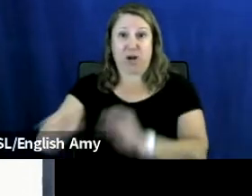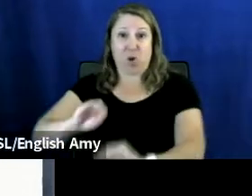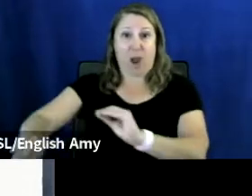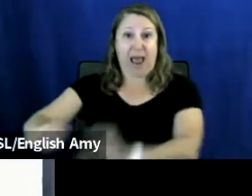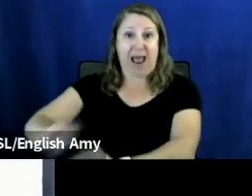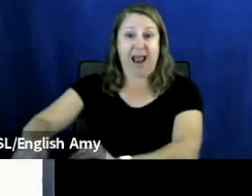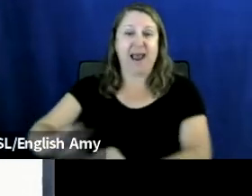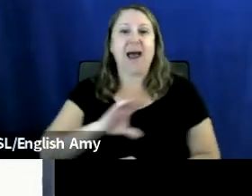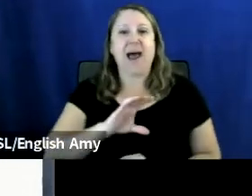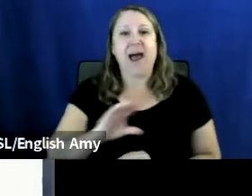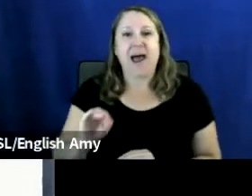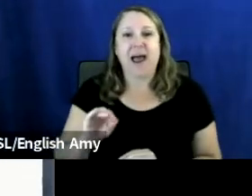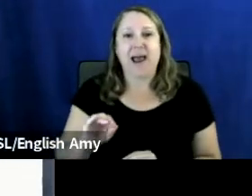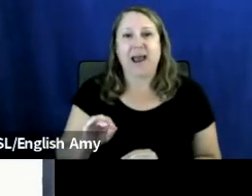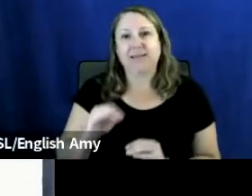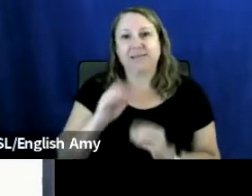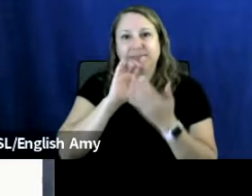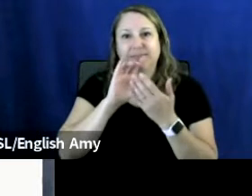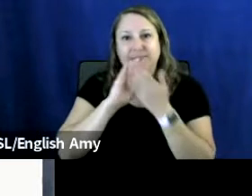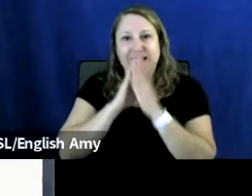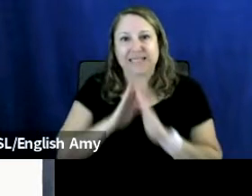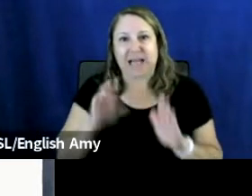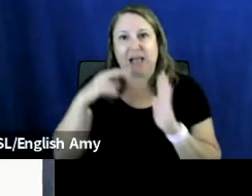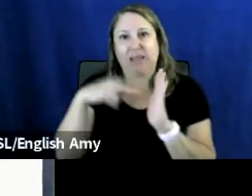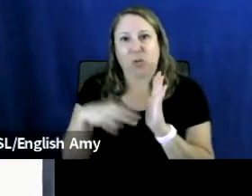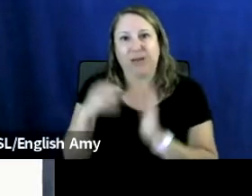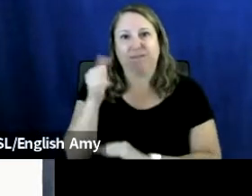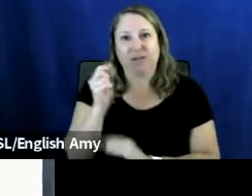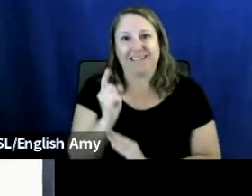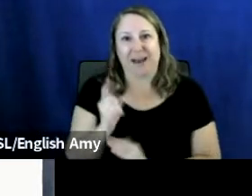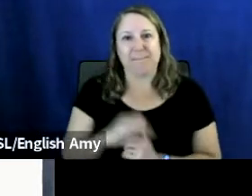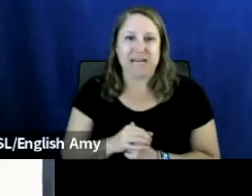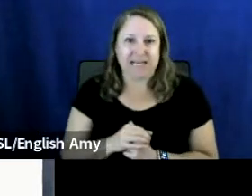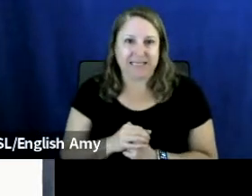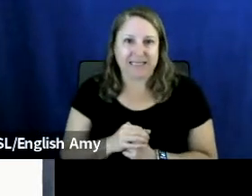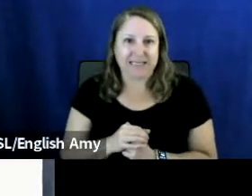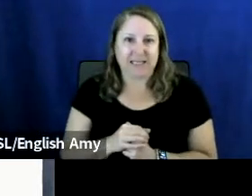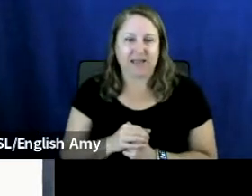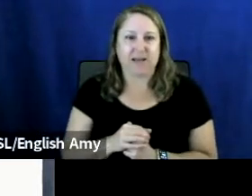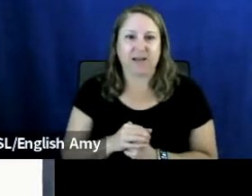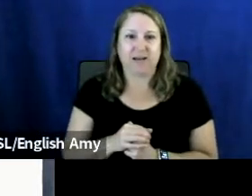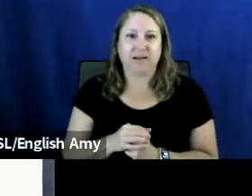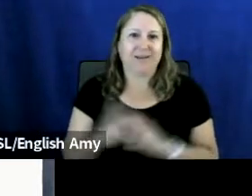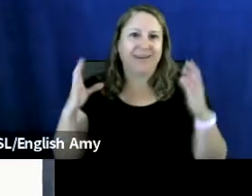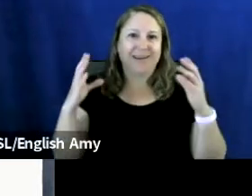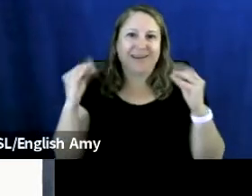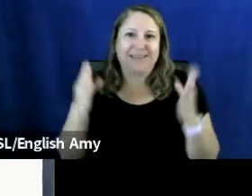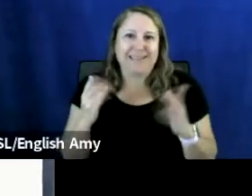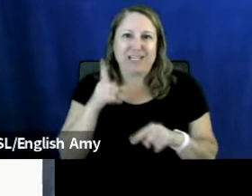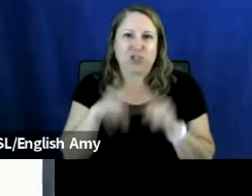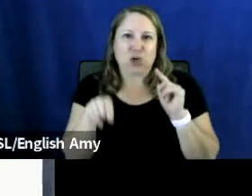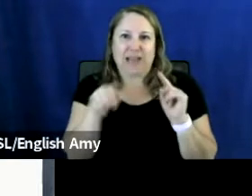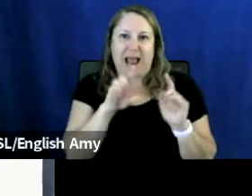and just like silent read for 10 minutes, giving, because like you can't walk away as a teacher. But that's